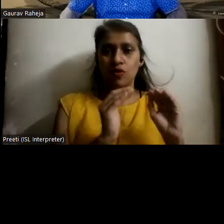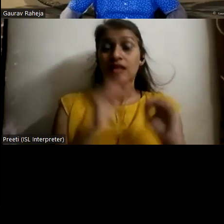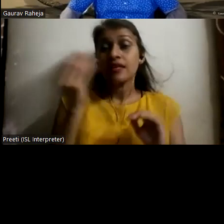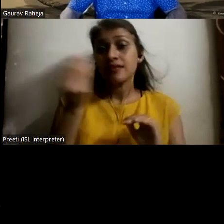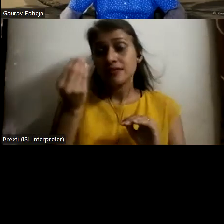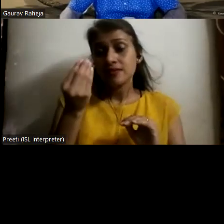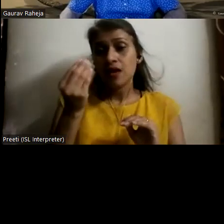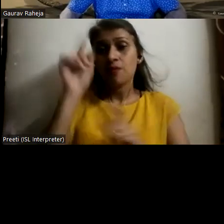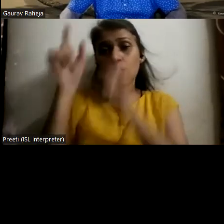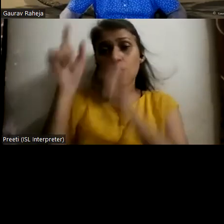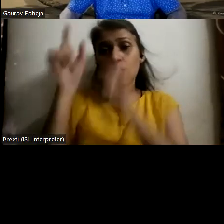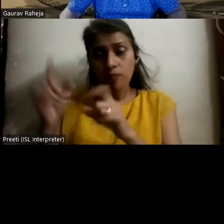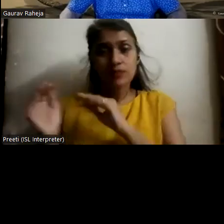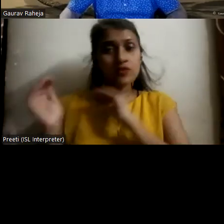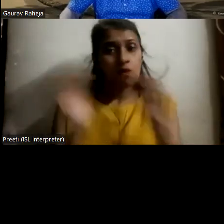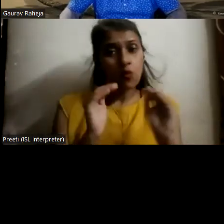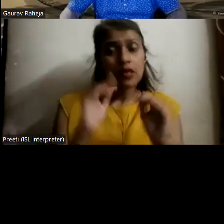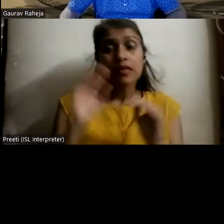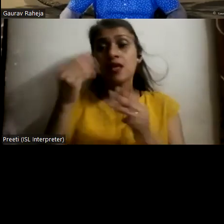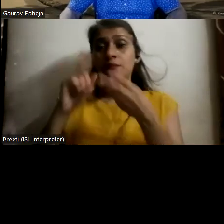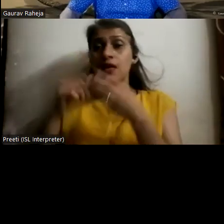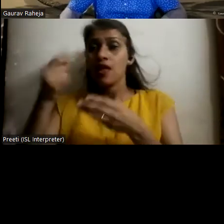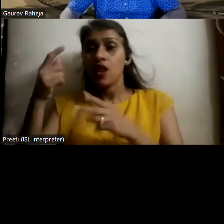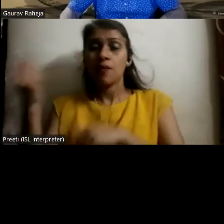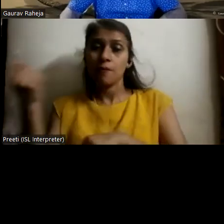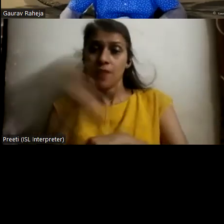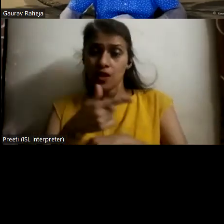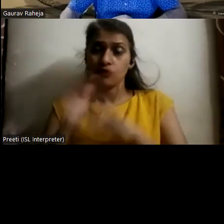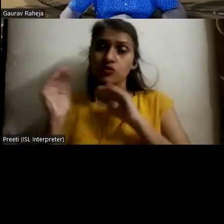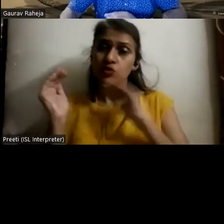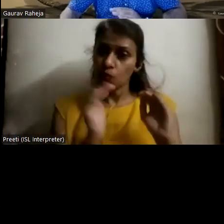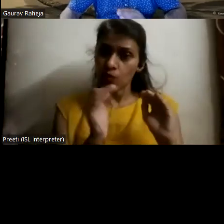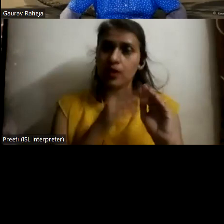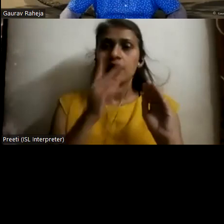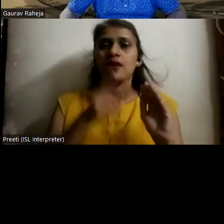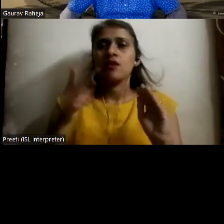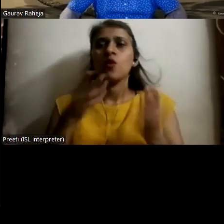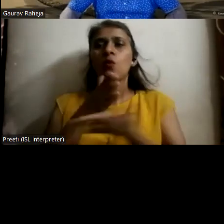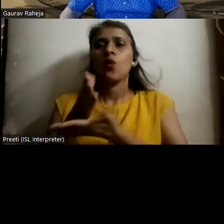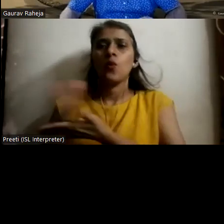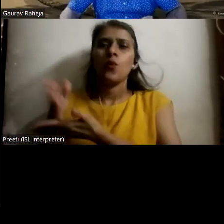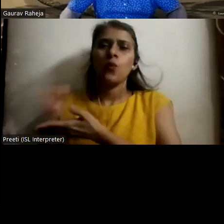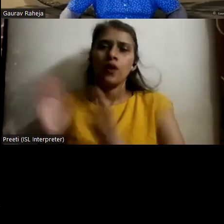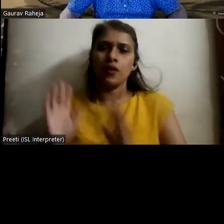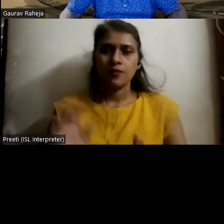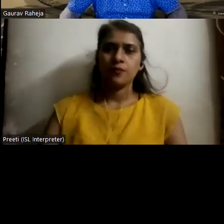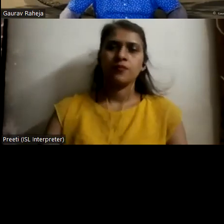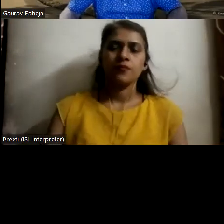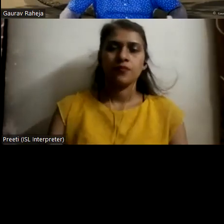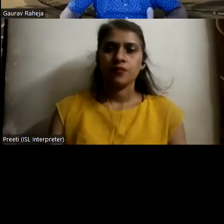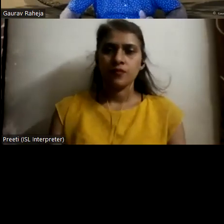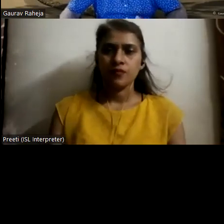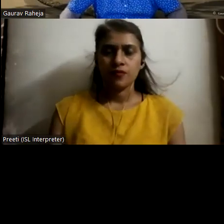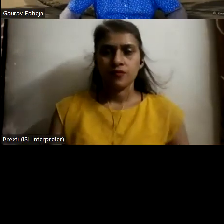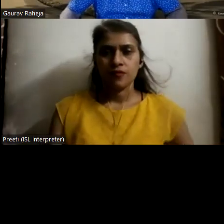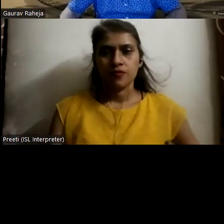by economic means. So therefore, we have to talk at all three levels, whether it is policy, whether